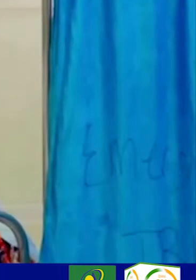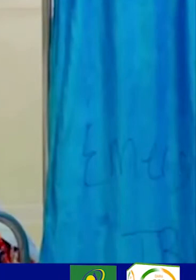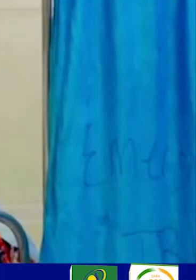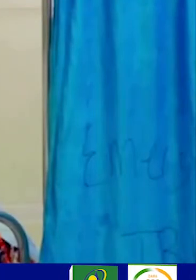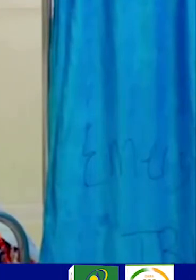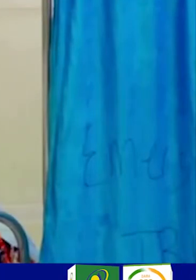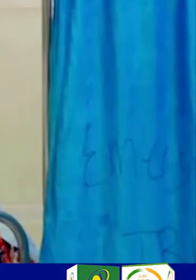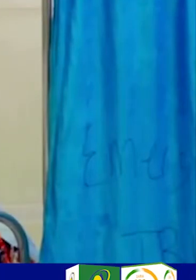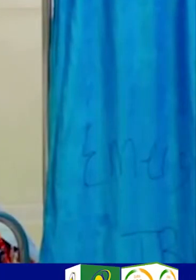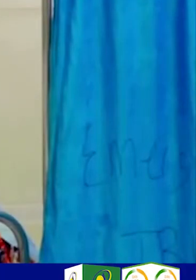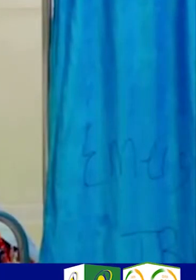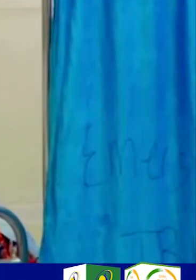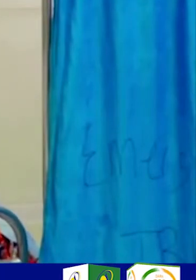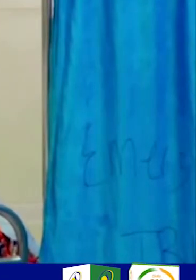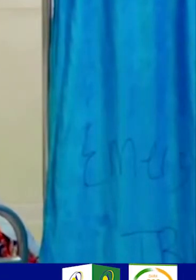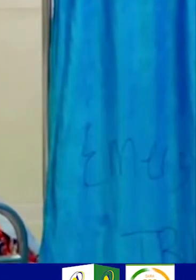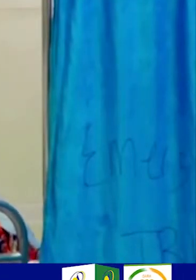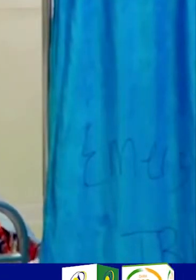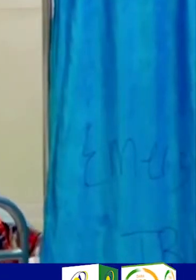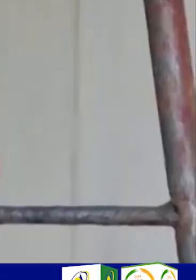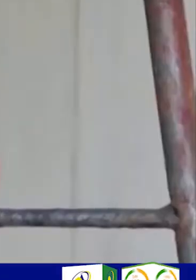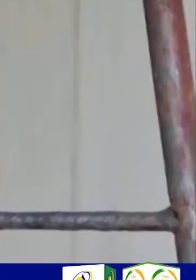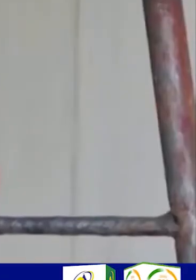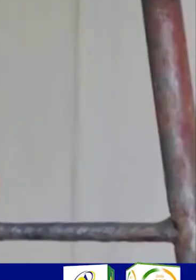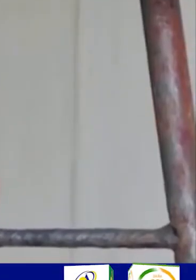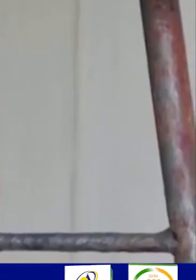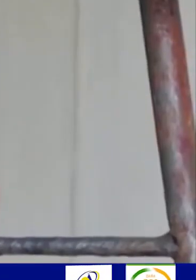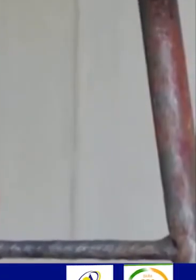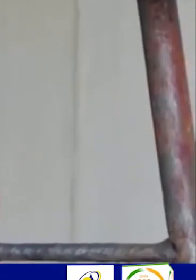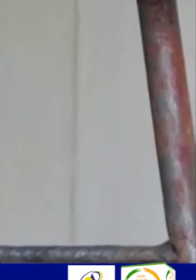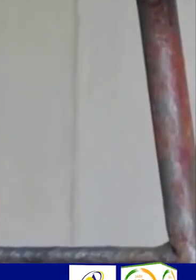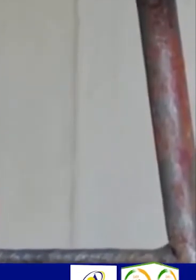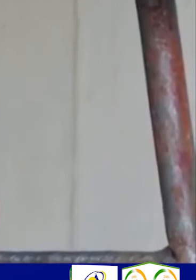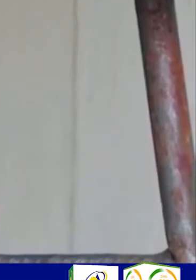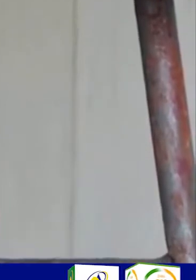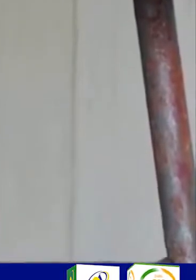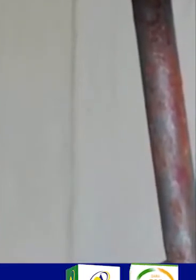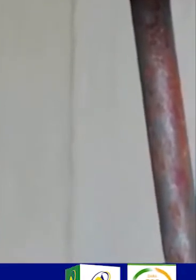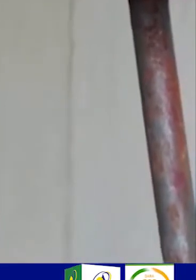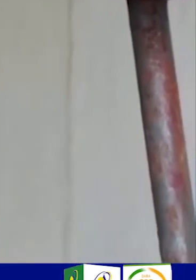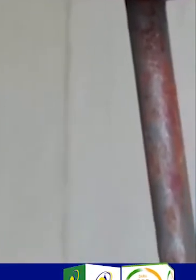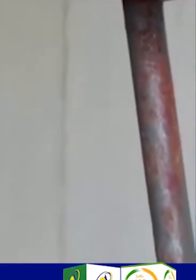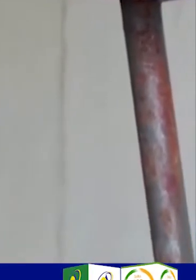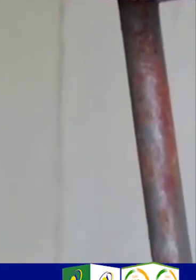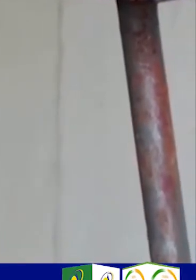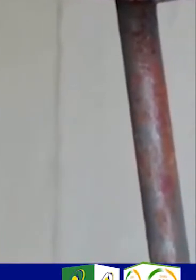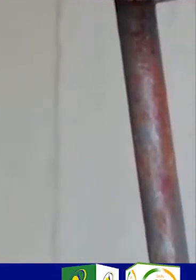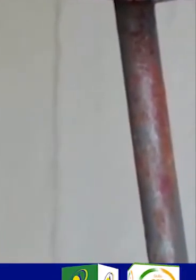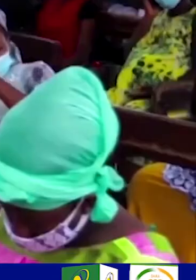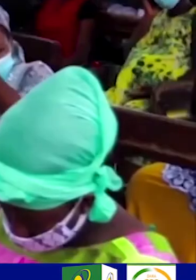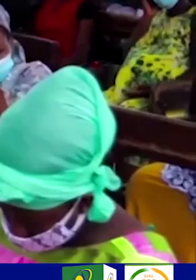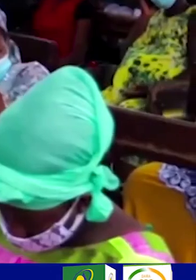virus strain is making an already dire situation worse, as Gauteng province, the country's most populous, which includes the cities of Johannesburg